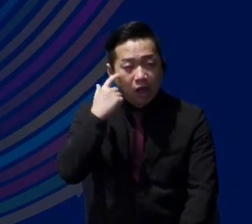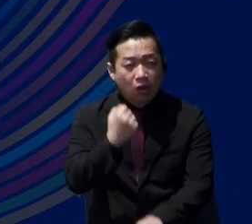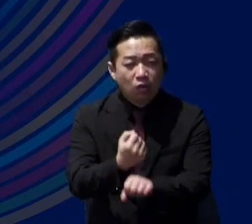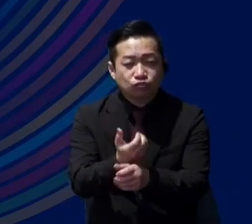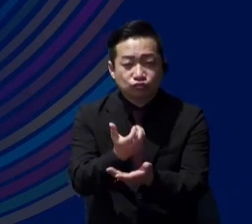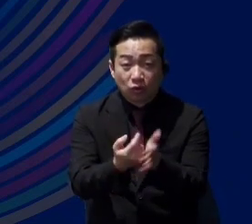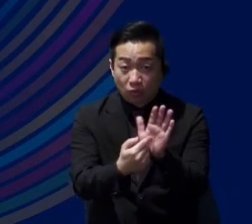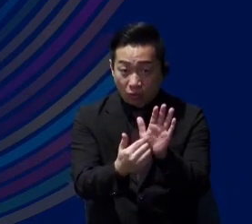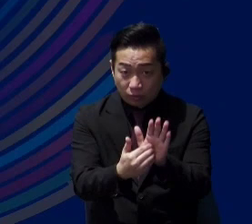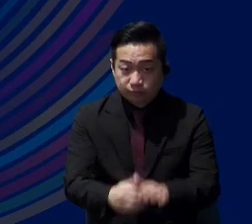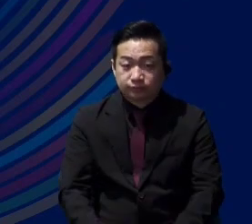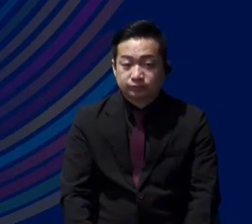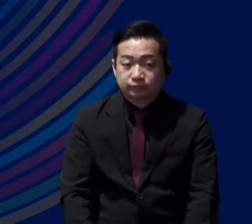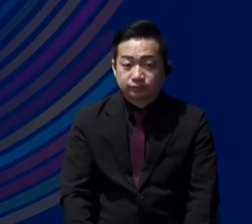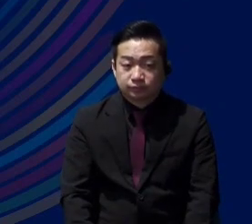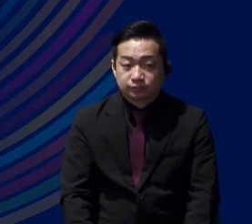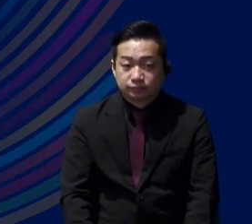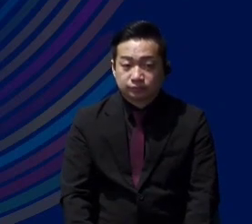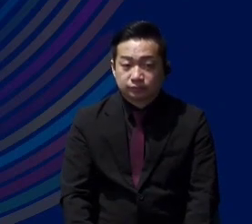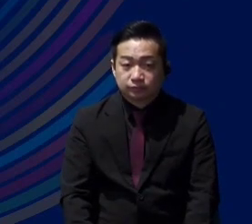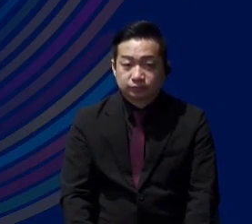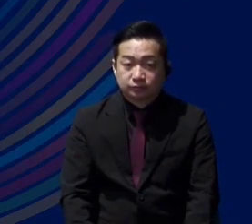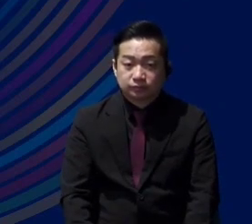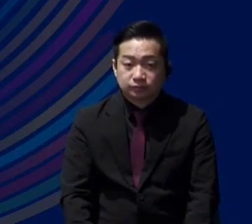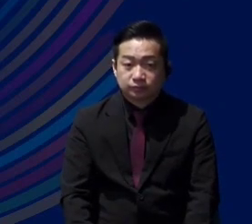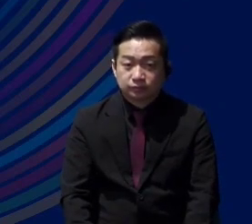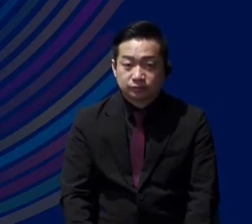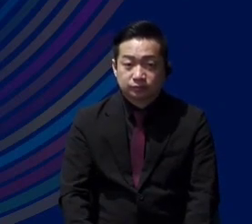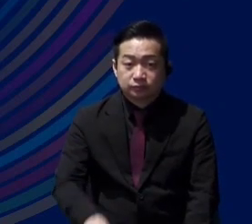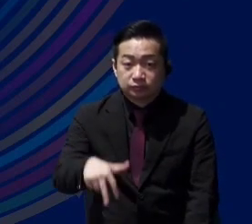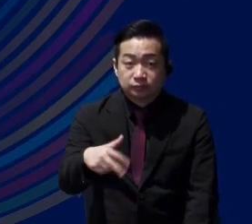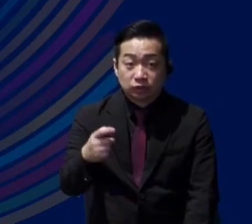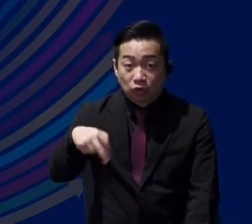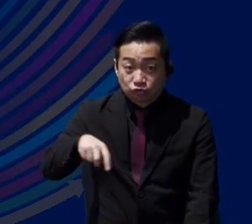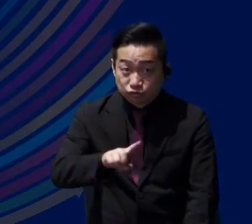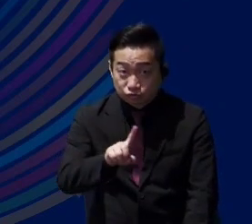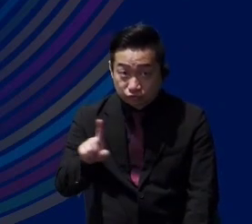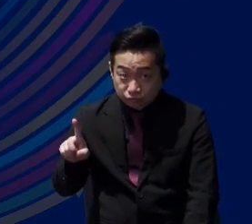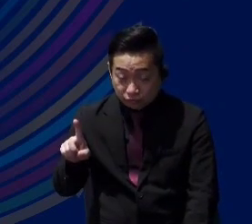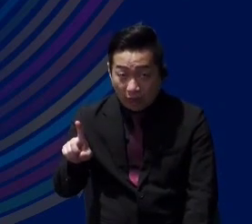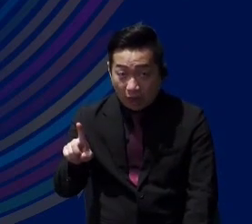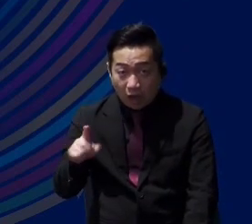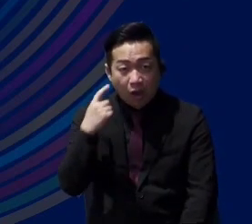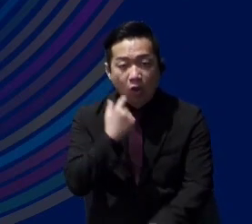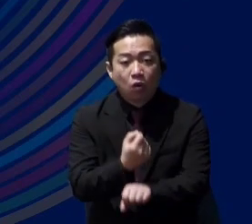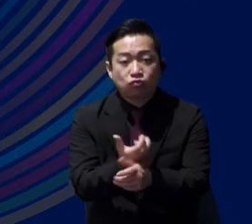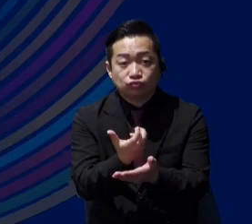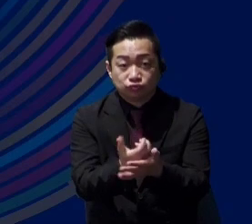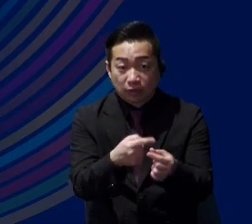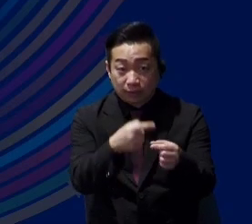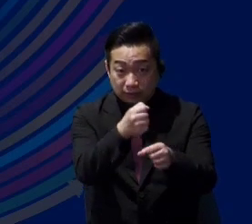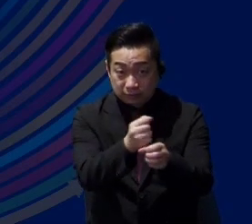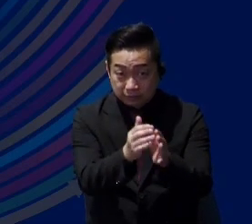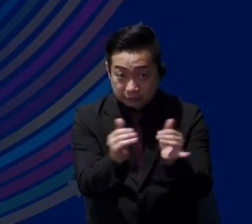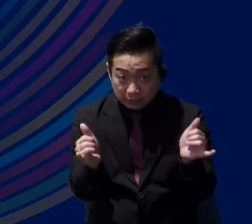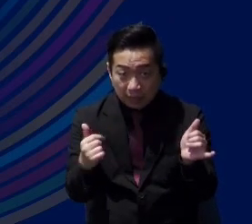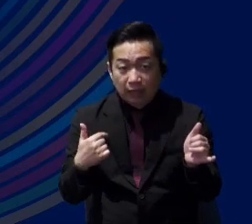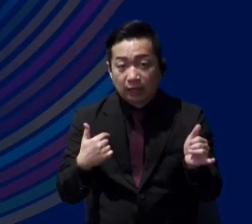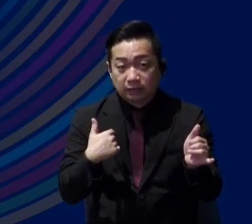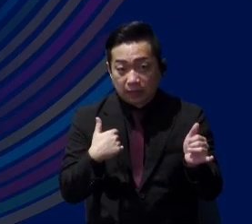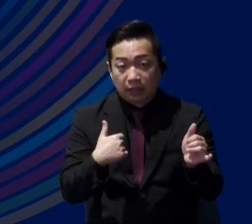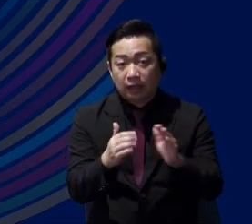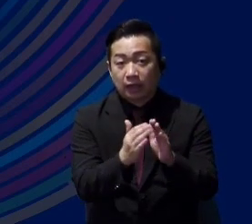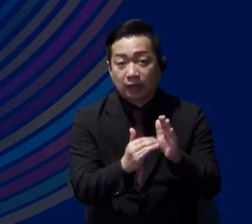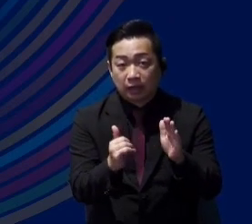and you can see what is the disability rate. Anyway, let's come back to Korea.